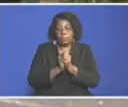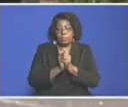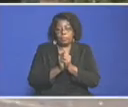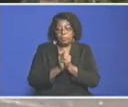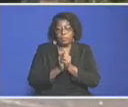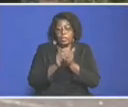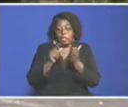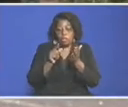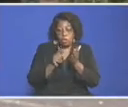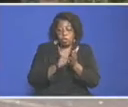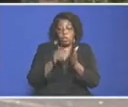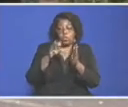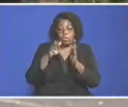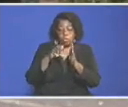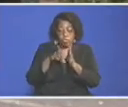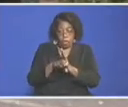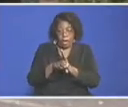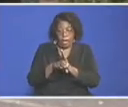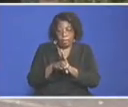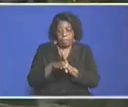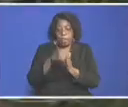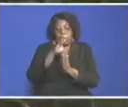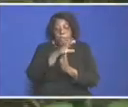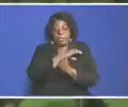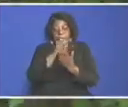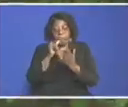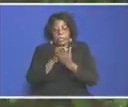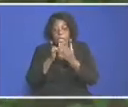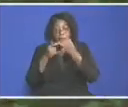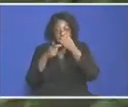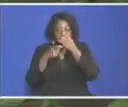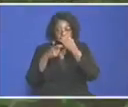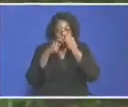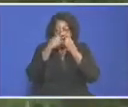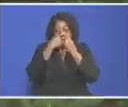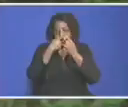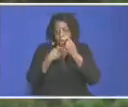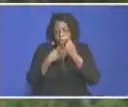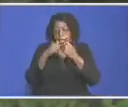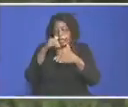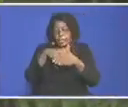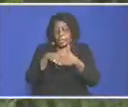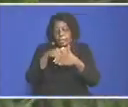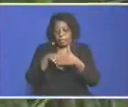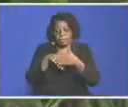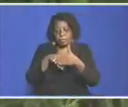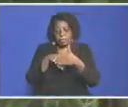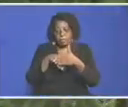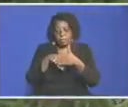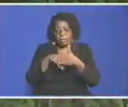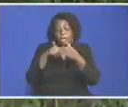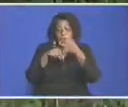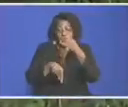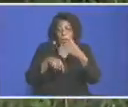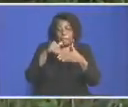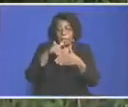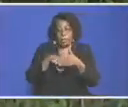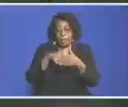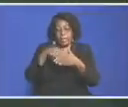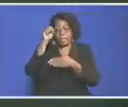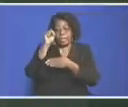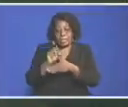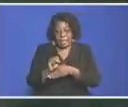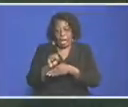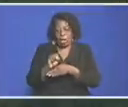Now to news from the Crime Beat. Police investigating an apparent drowning in the South Beach area this afternoon. Police press liaison officer